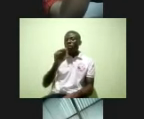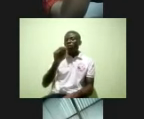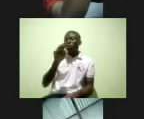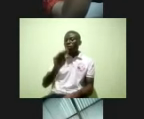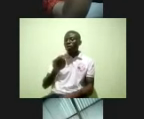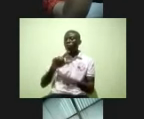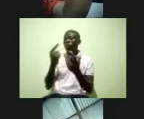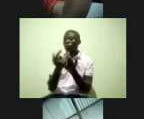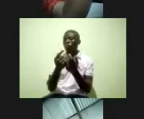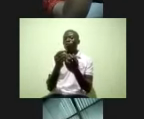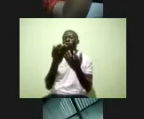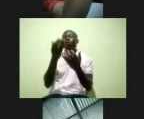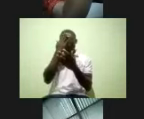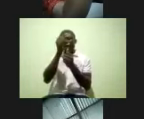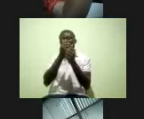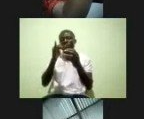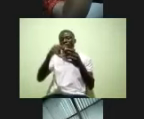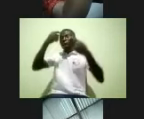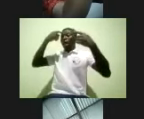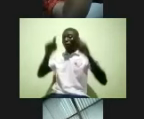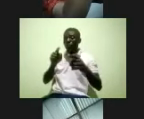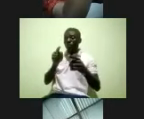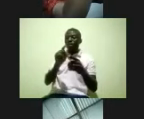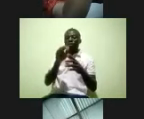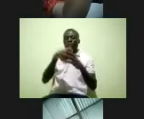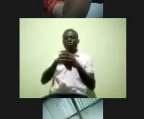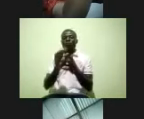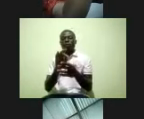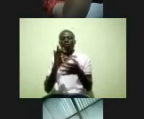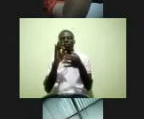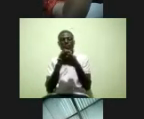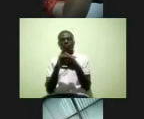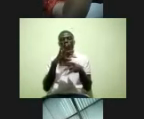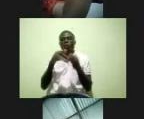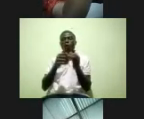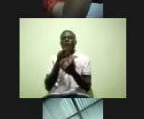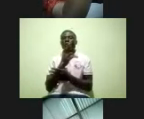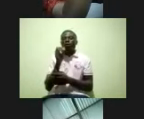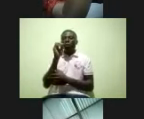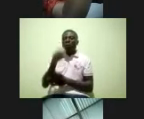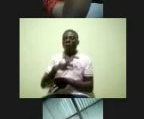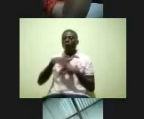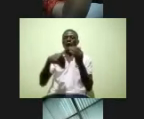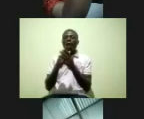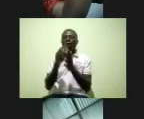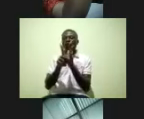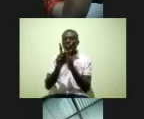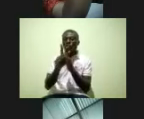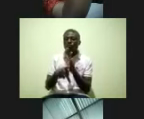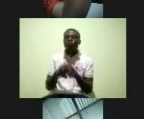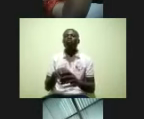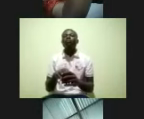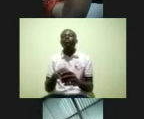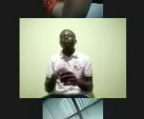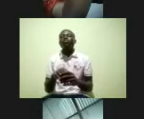please join the Telegram group, because we'll be posting all the resources, the videos, the